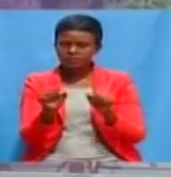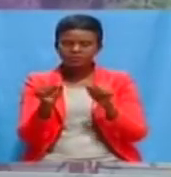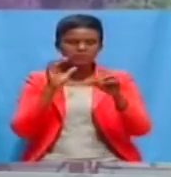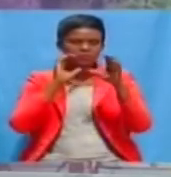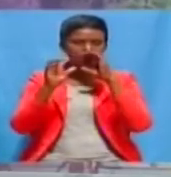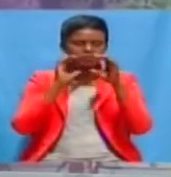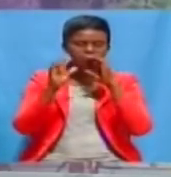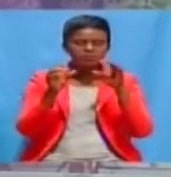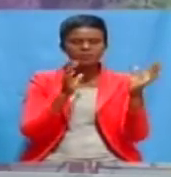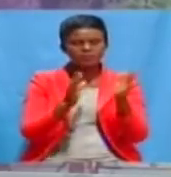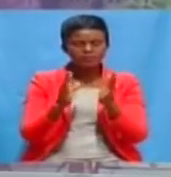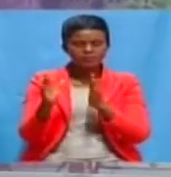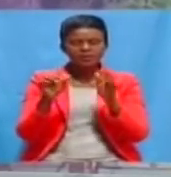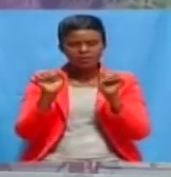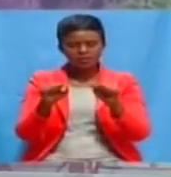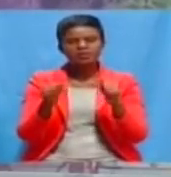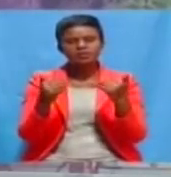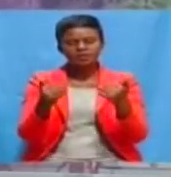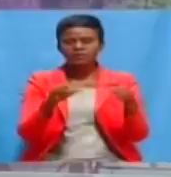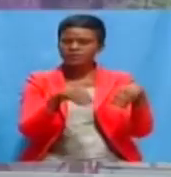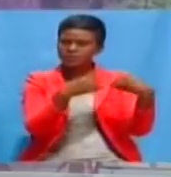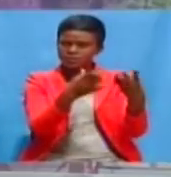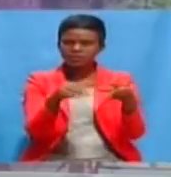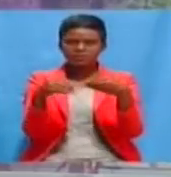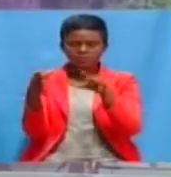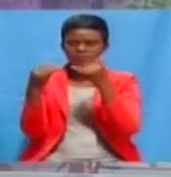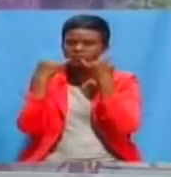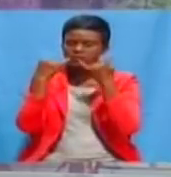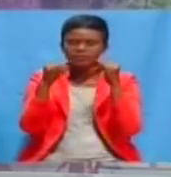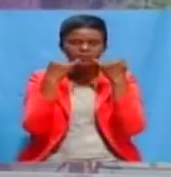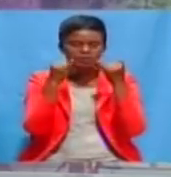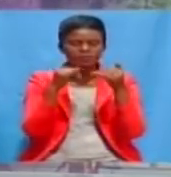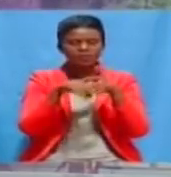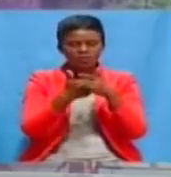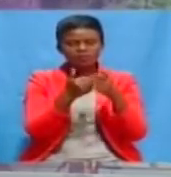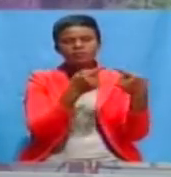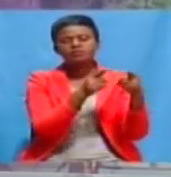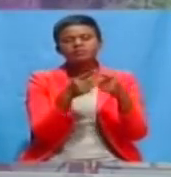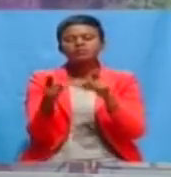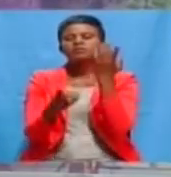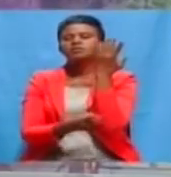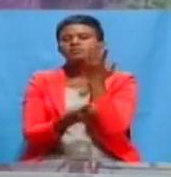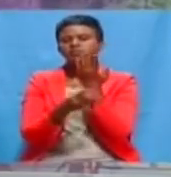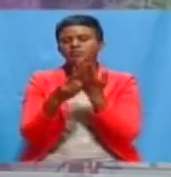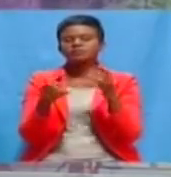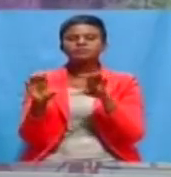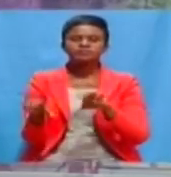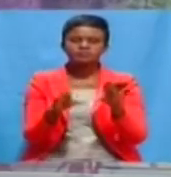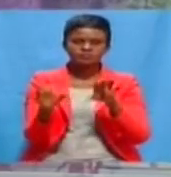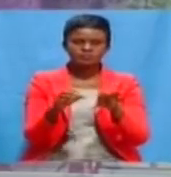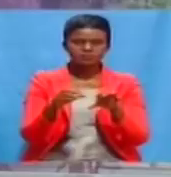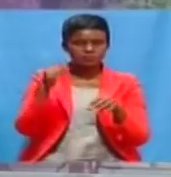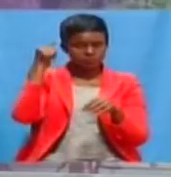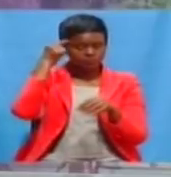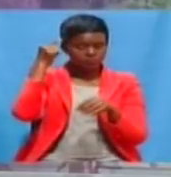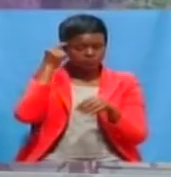communication strategy which consistently disseminates information over various development activities. Ms. Silia says